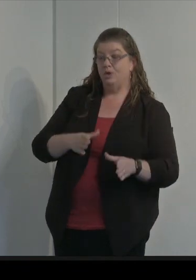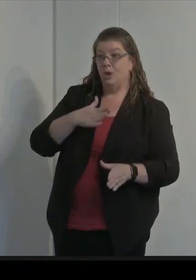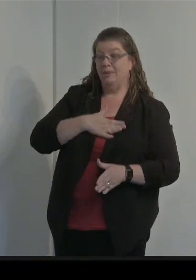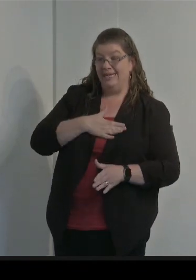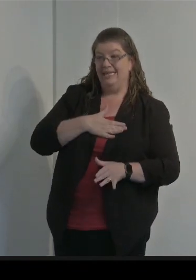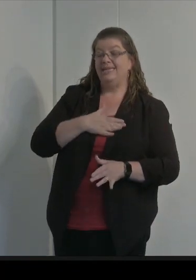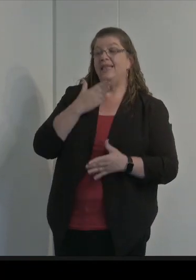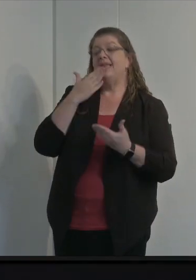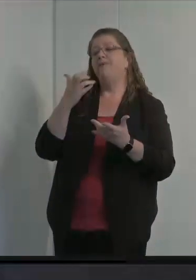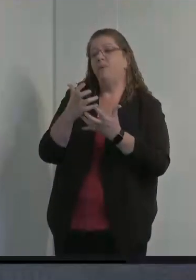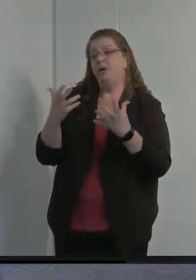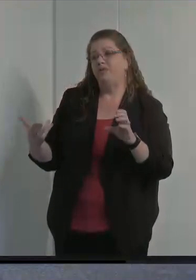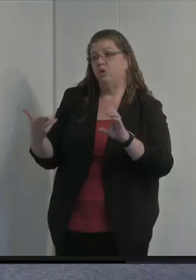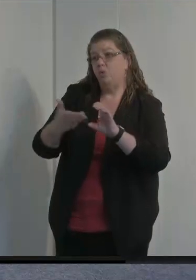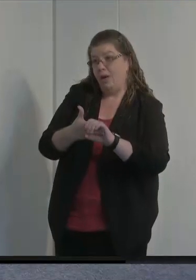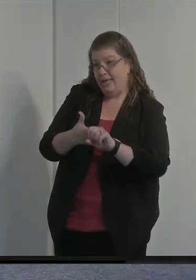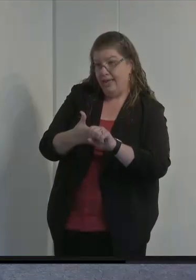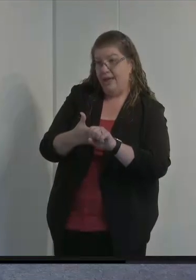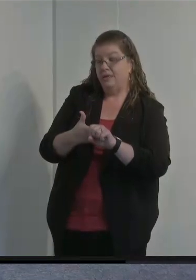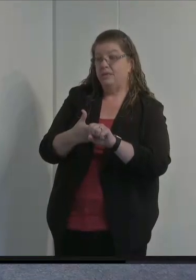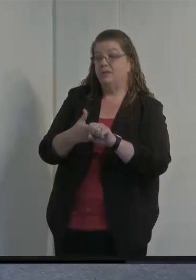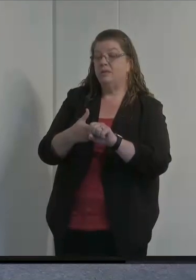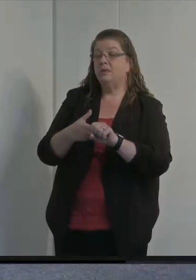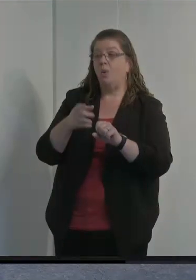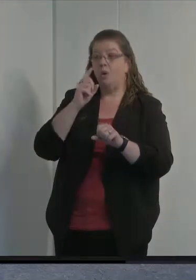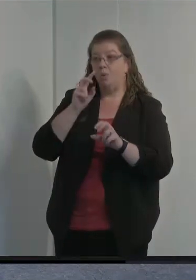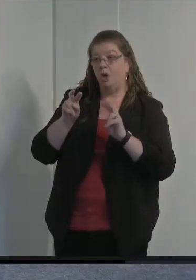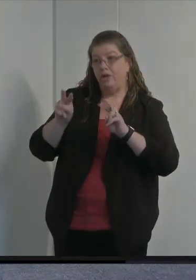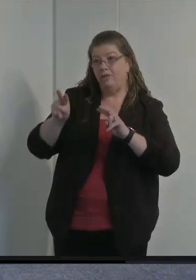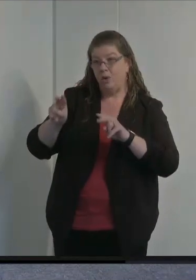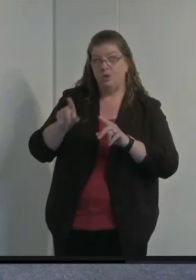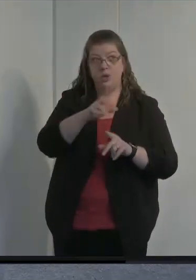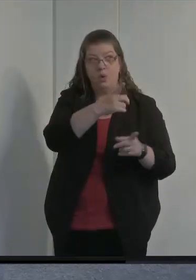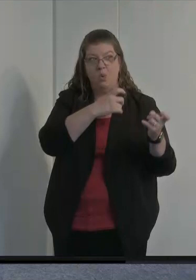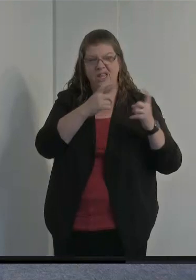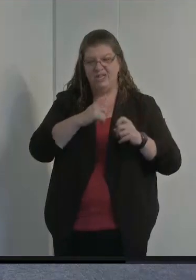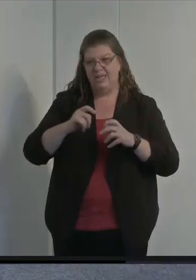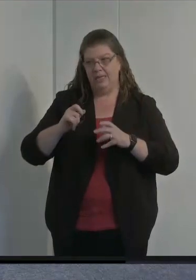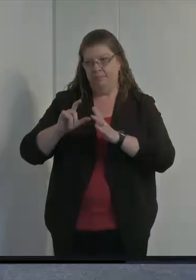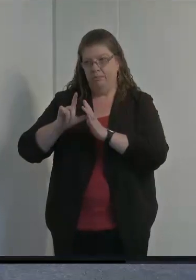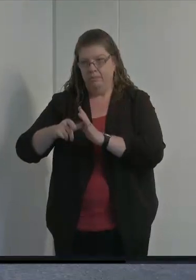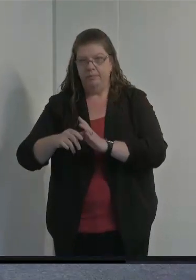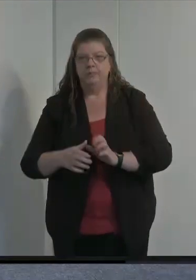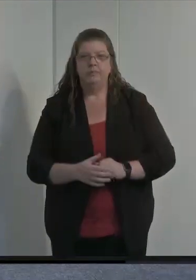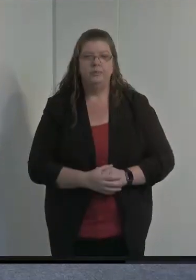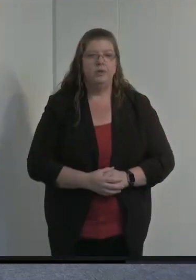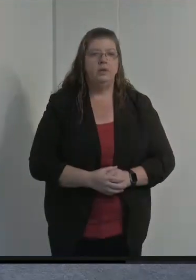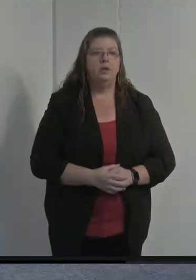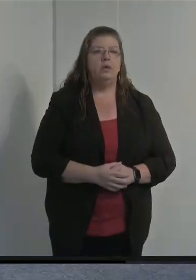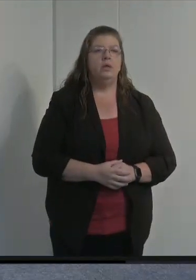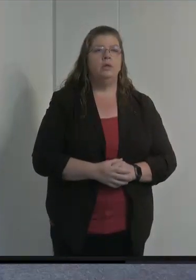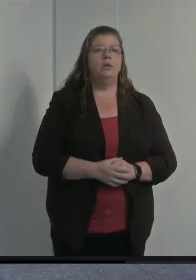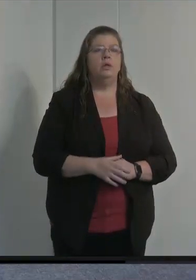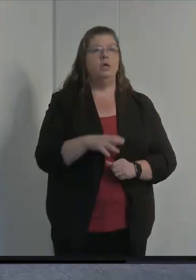please, thank you very much for joining us today, and we will look forward to those questions and answers. Suzanne Grimacy is